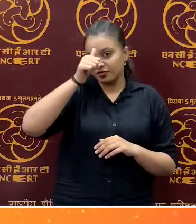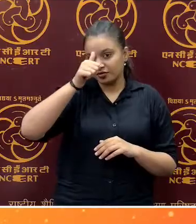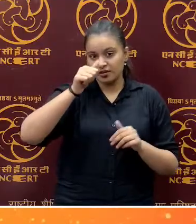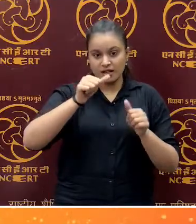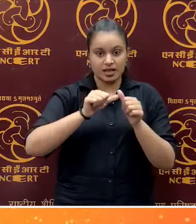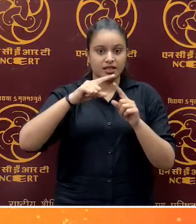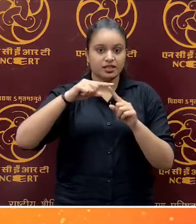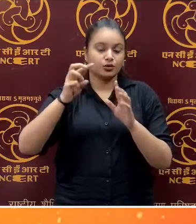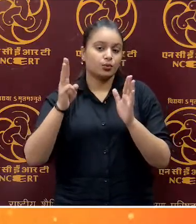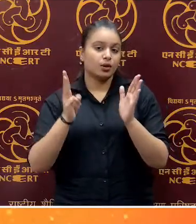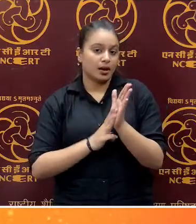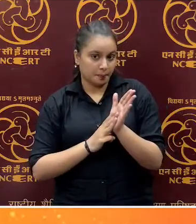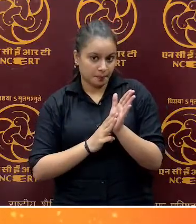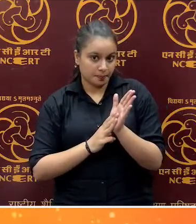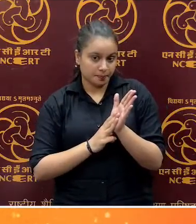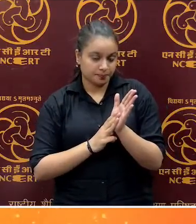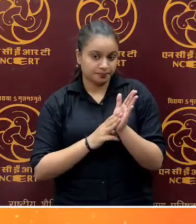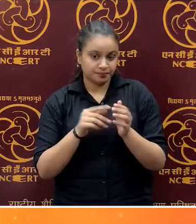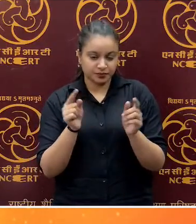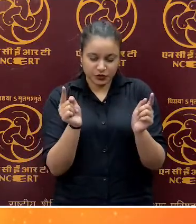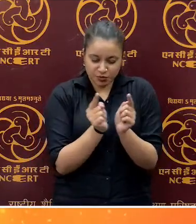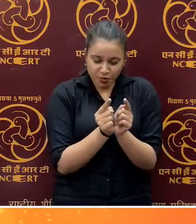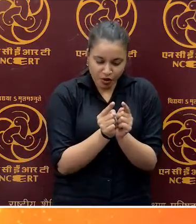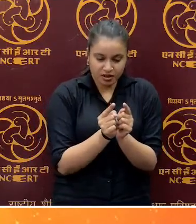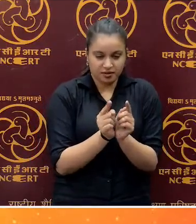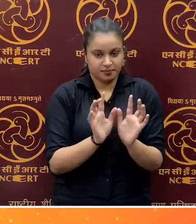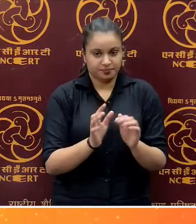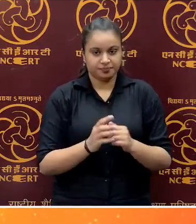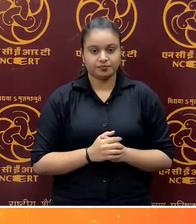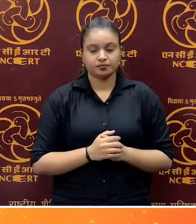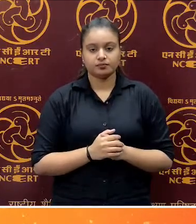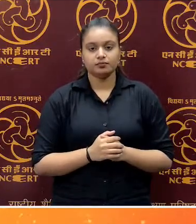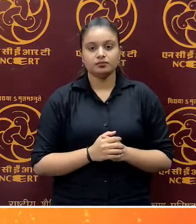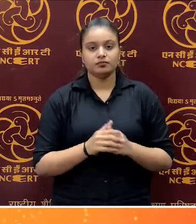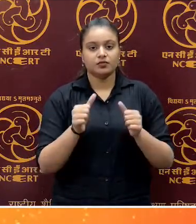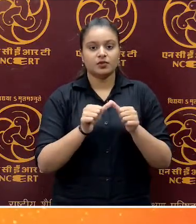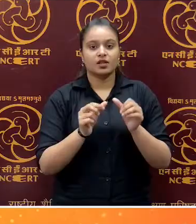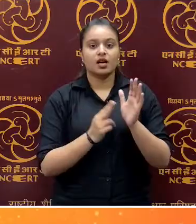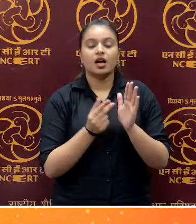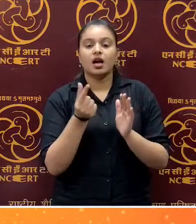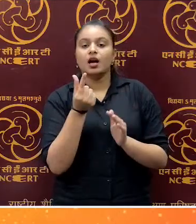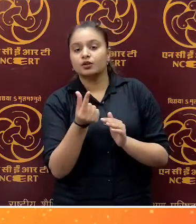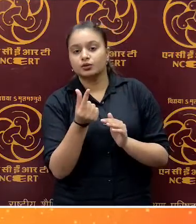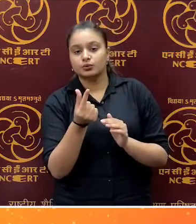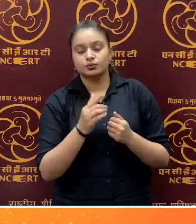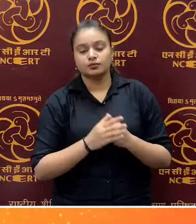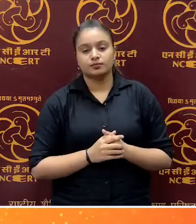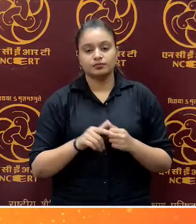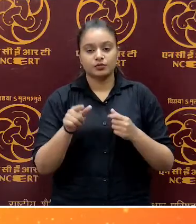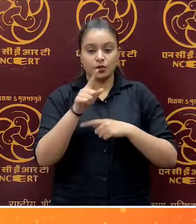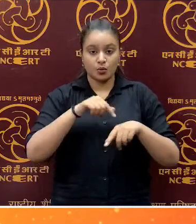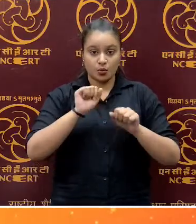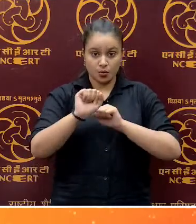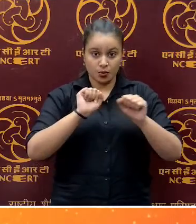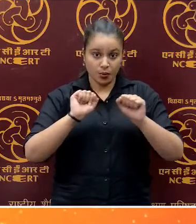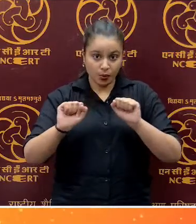atom. Lovely. The smallest atom is also called Anu in Hindi. Great. So why don't you also let us know about your names and